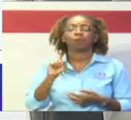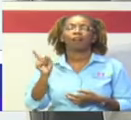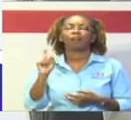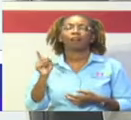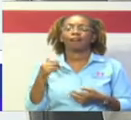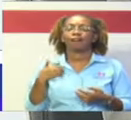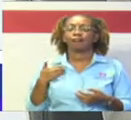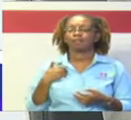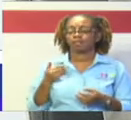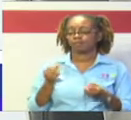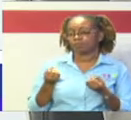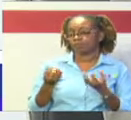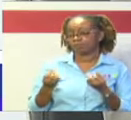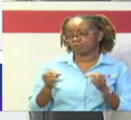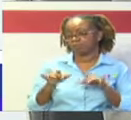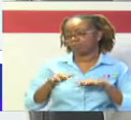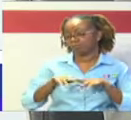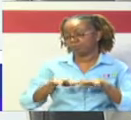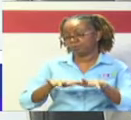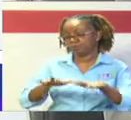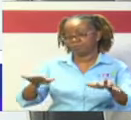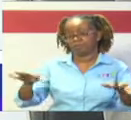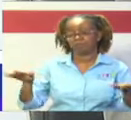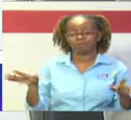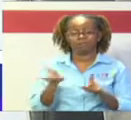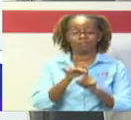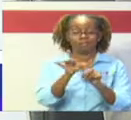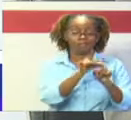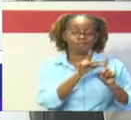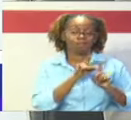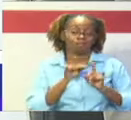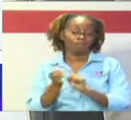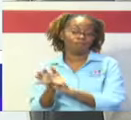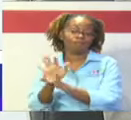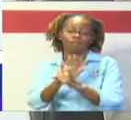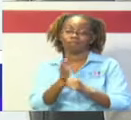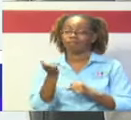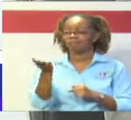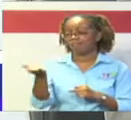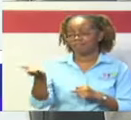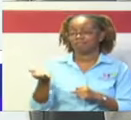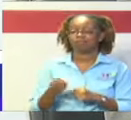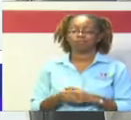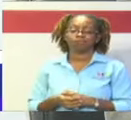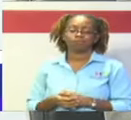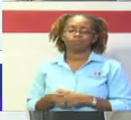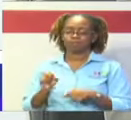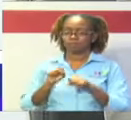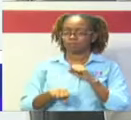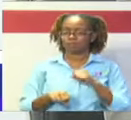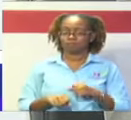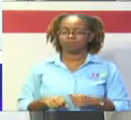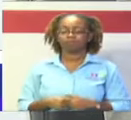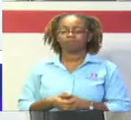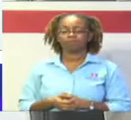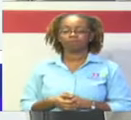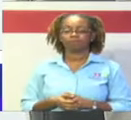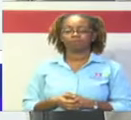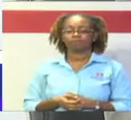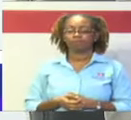COVID-19 circulating. So if we do see small increases in the numbers, or even moderate increases in the numbers, this is expected. And of course, we are hoping that